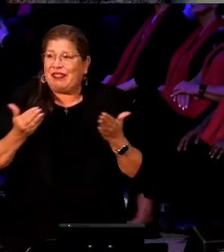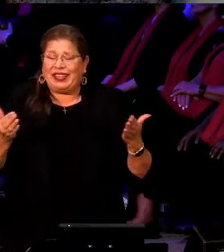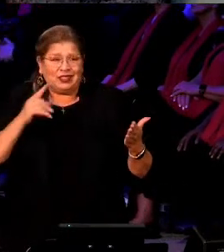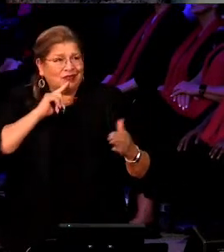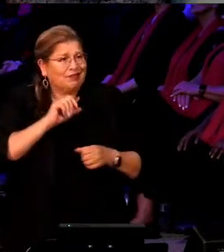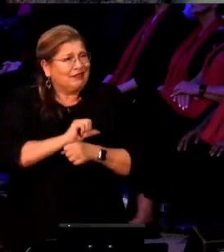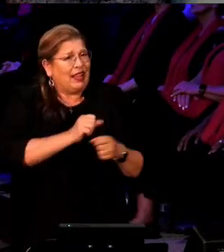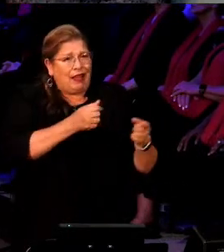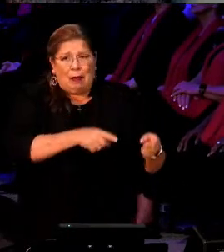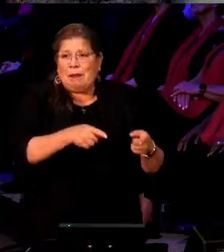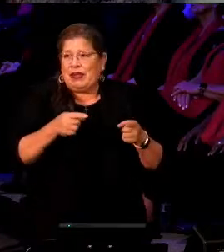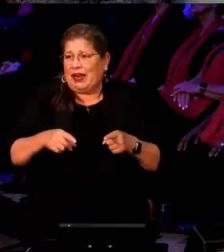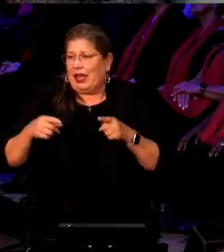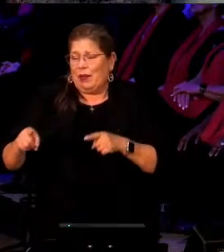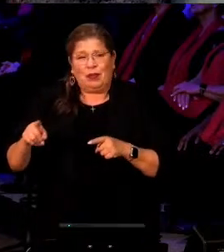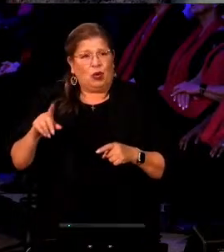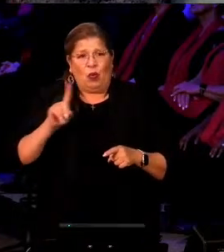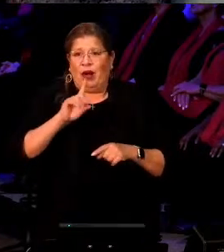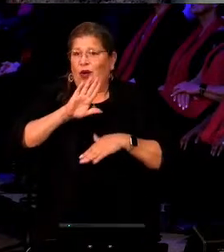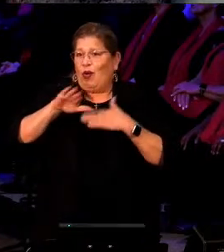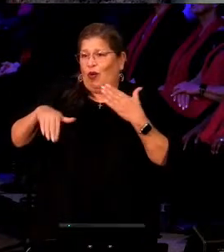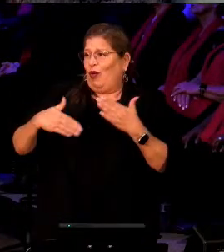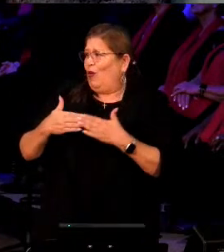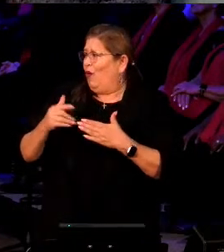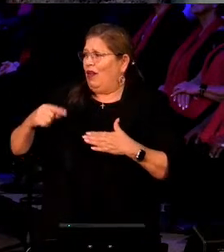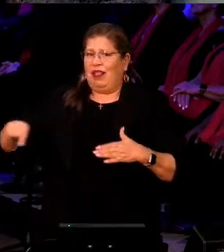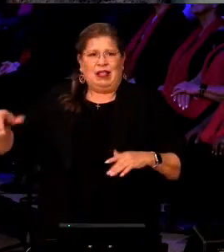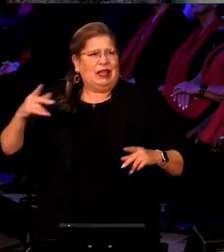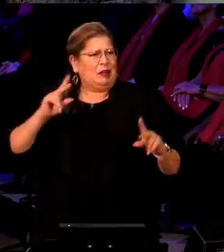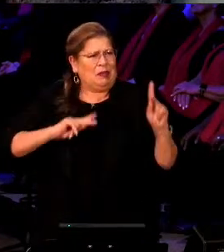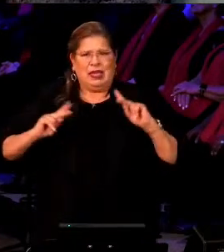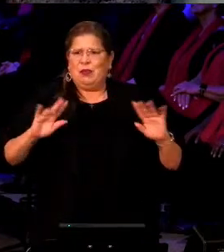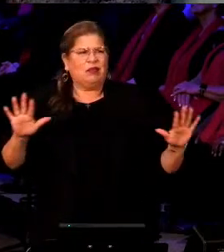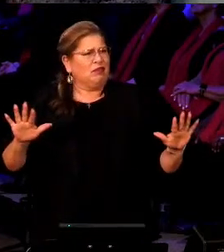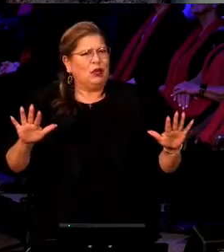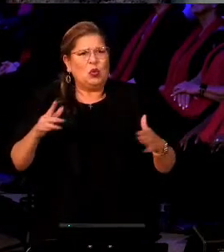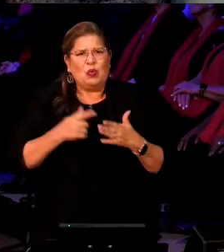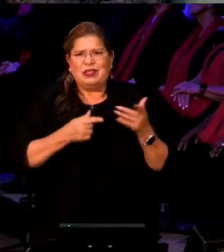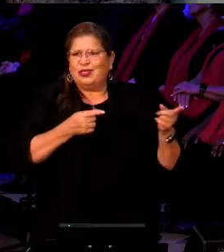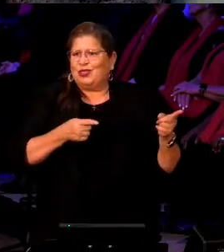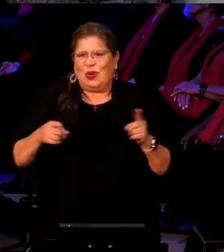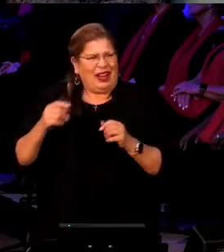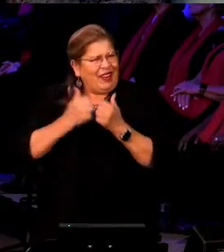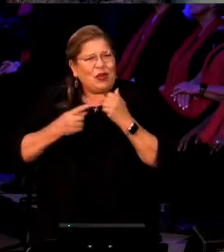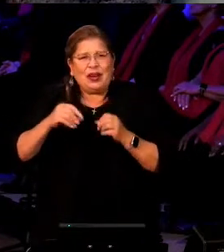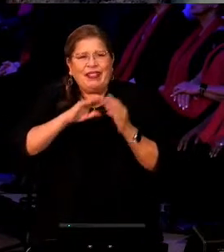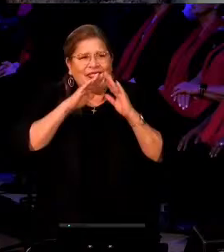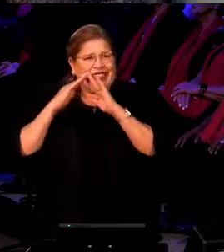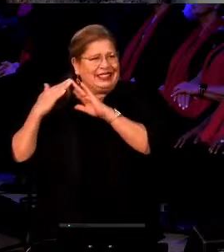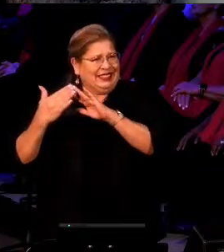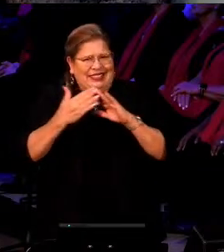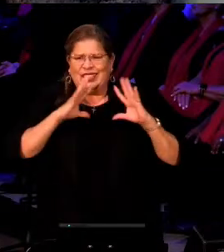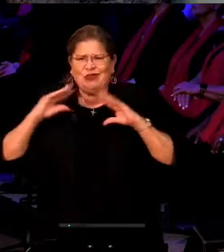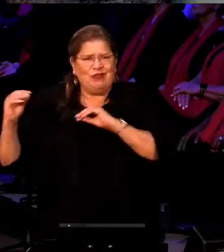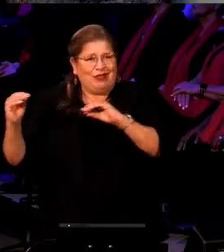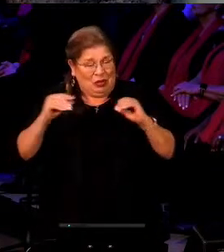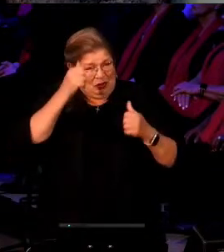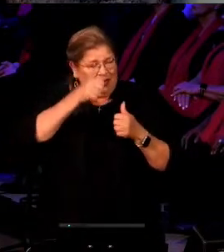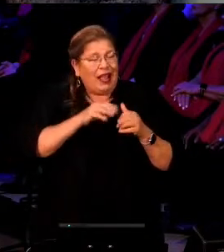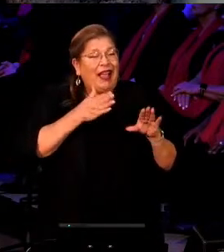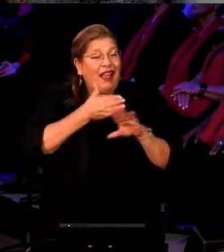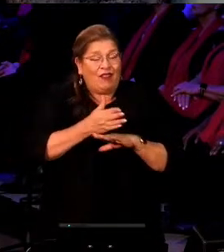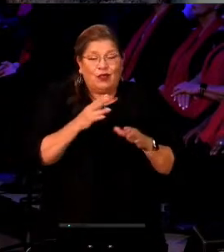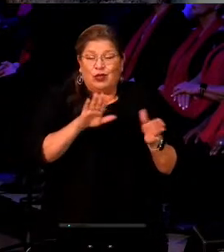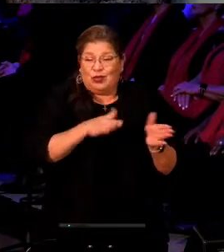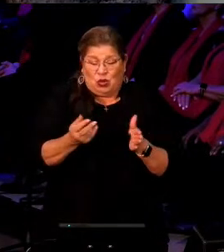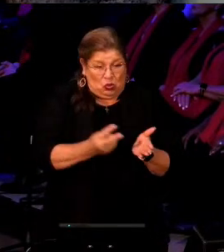taking place, enough to shake up the sensibilities of anybody in the city. No wonder after the resurrection, when